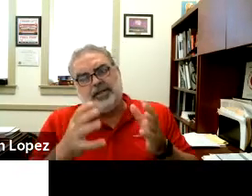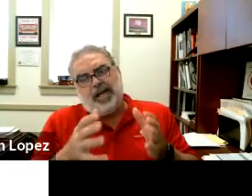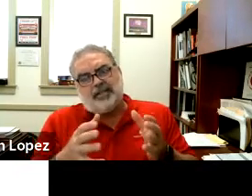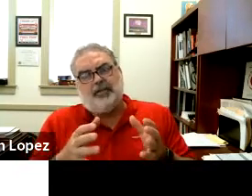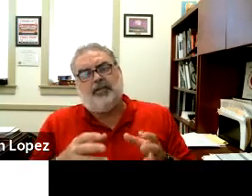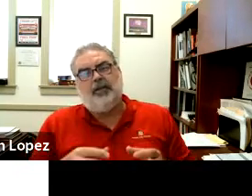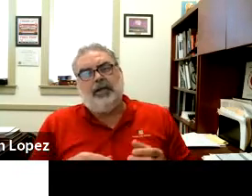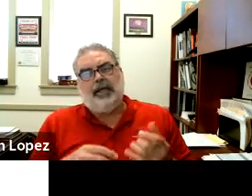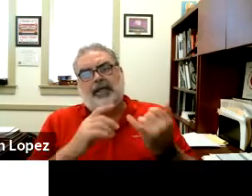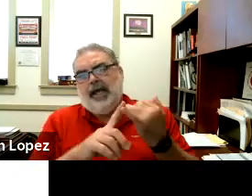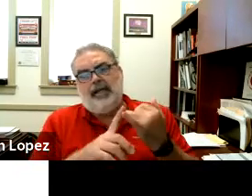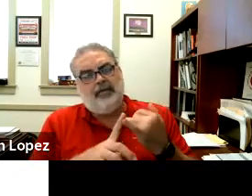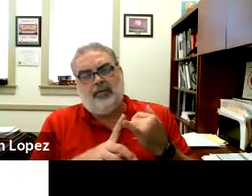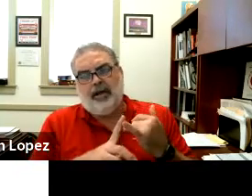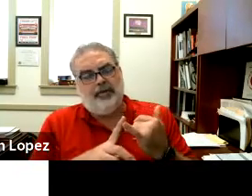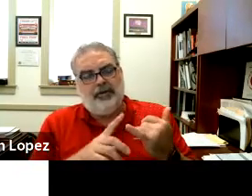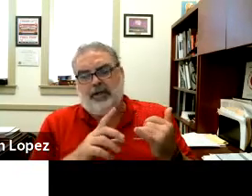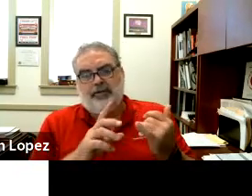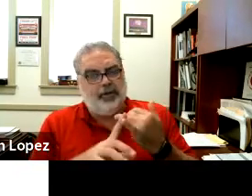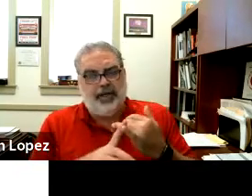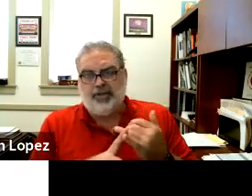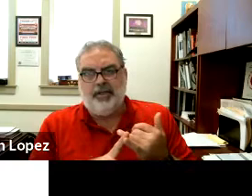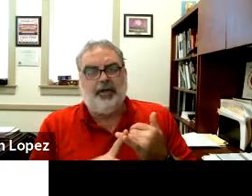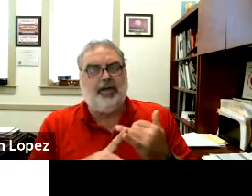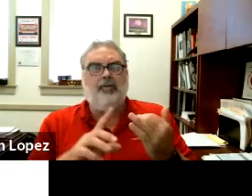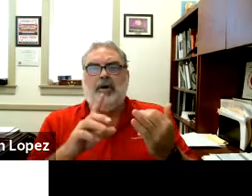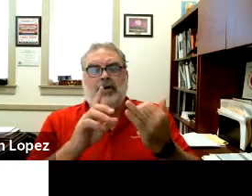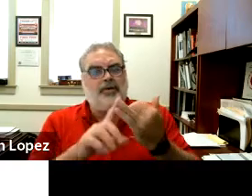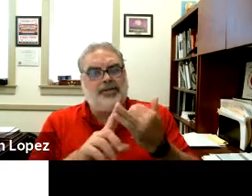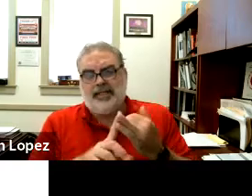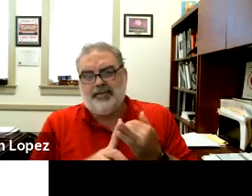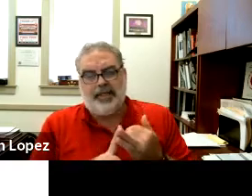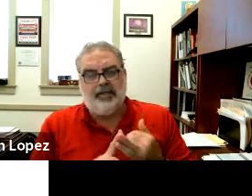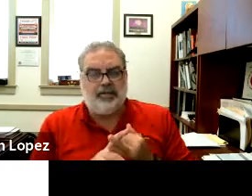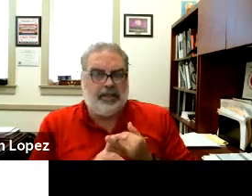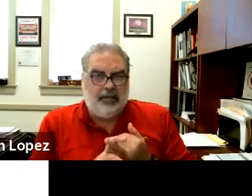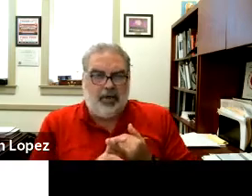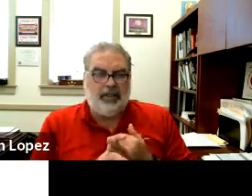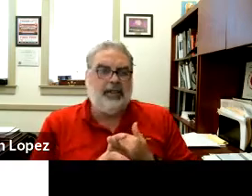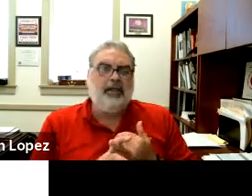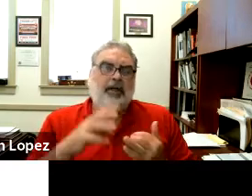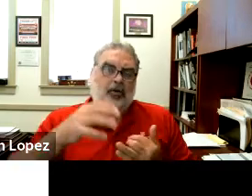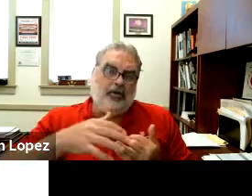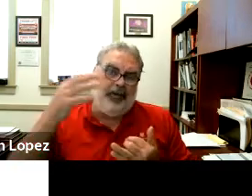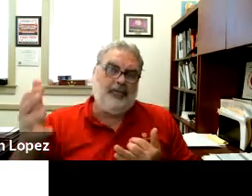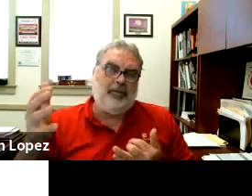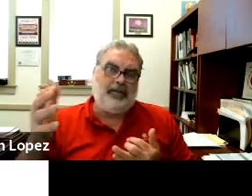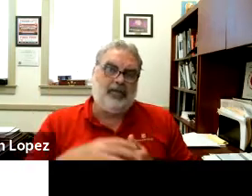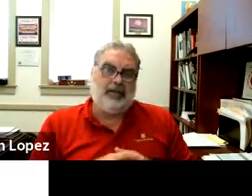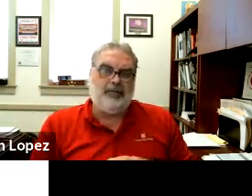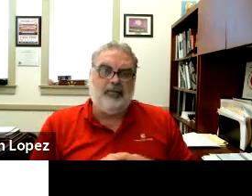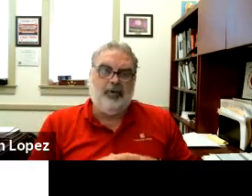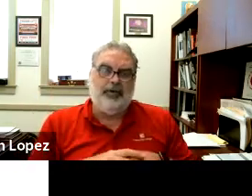are successful in getting whatever, you know, degree or certificate they want, or sets of skills that they want, in order for them to